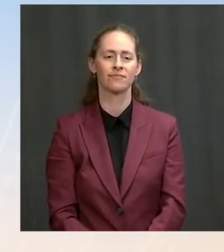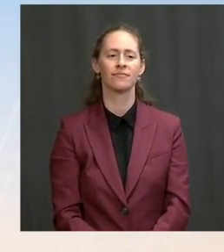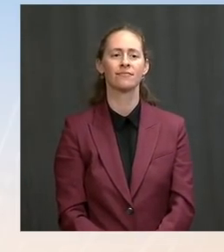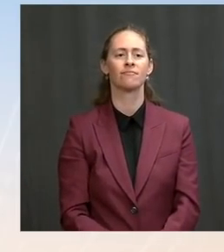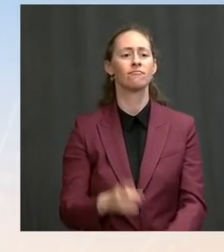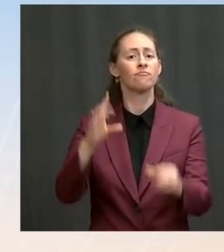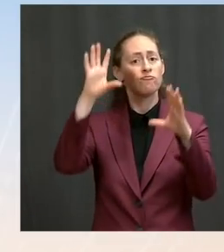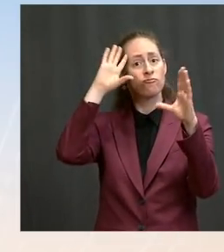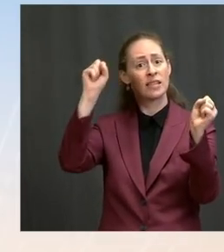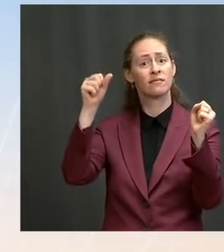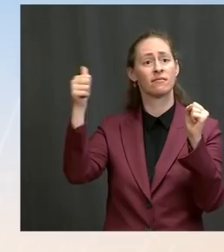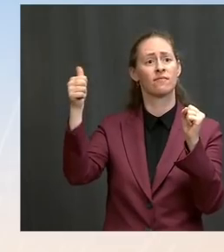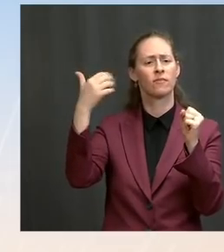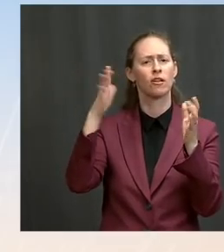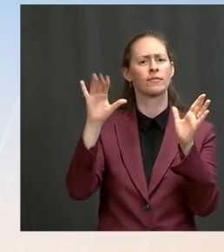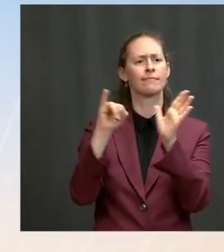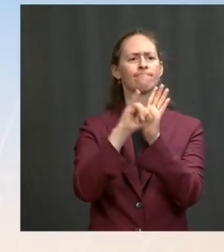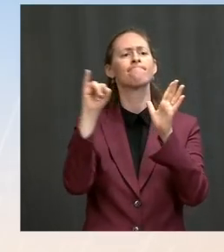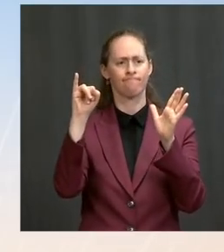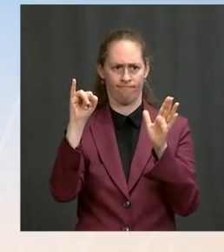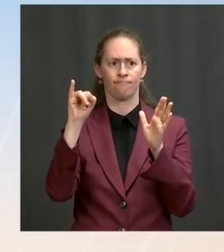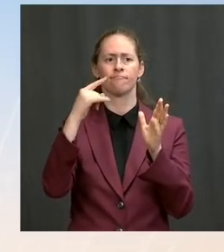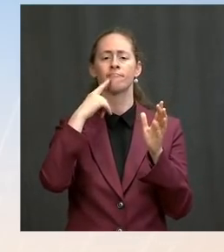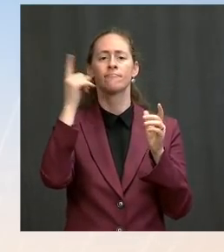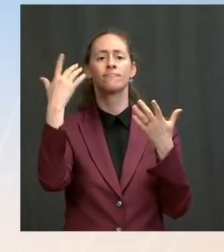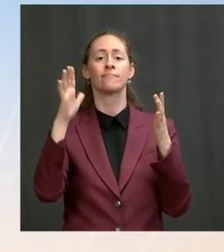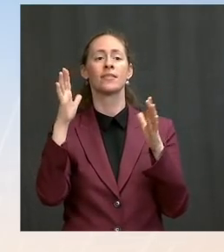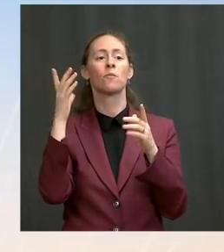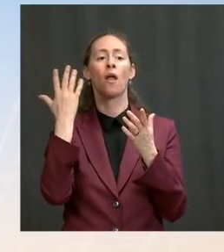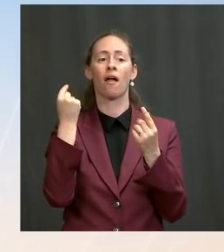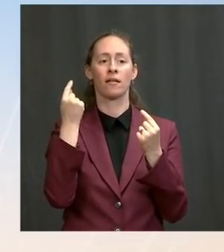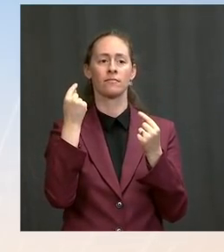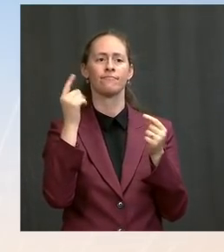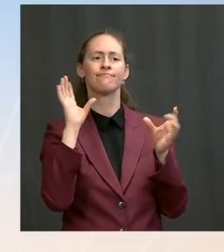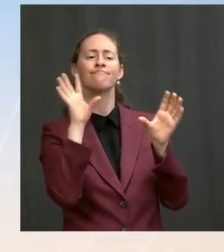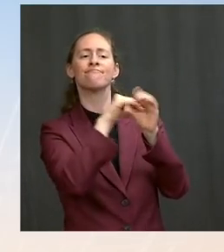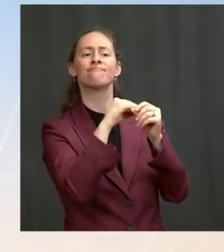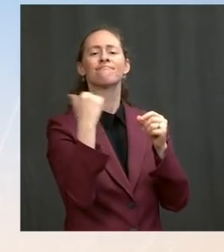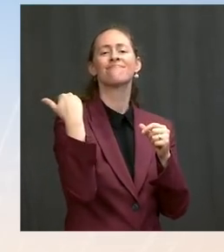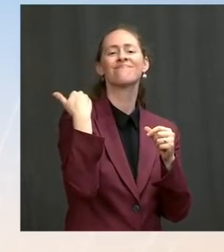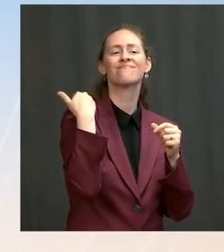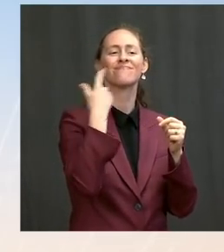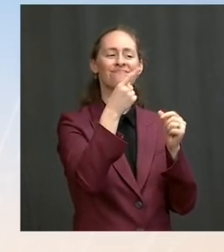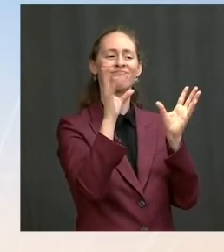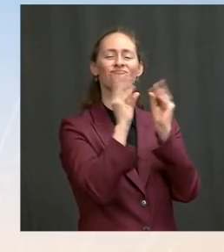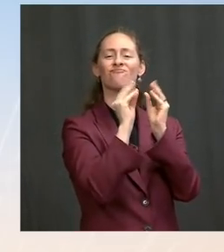we attended the summit, when he participated in the summit just a few weeks ago,